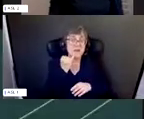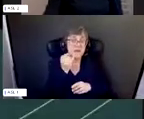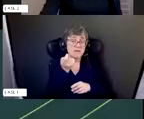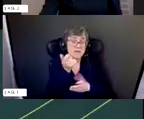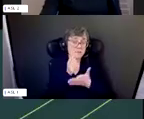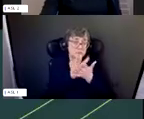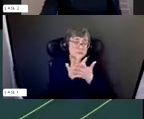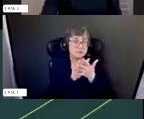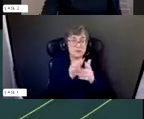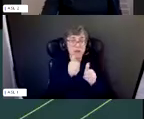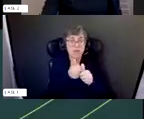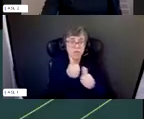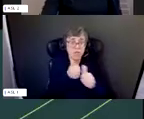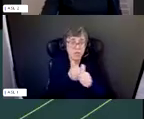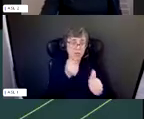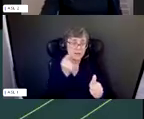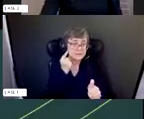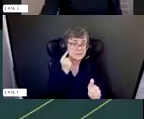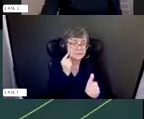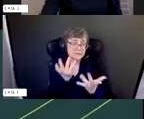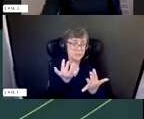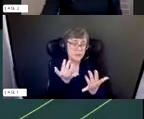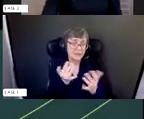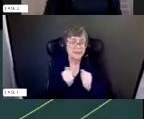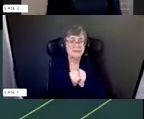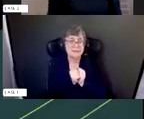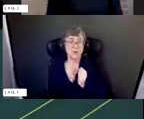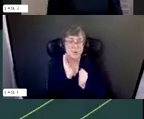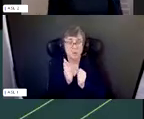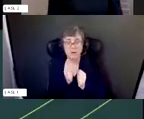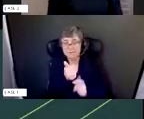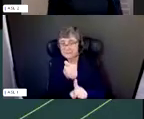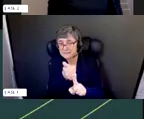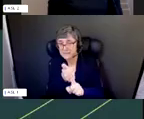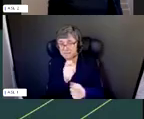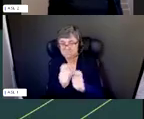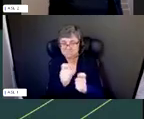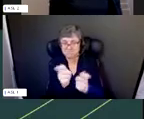buffer time, give Hi it a everybody, my second. name's It might self-correct.